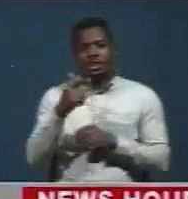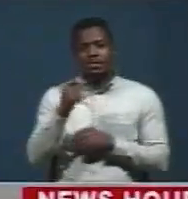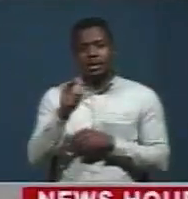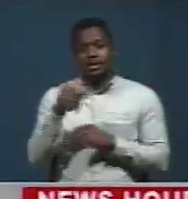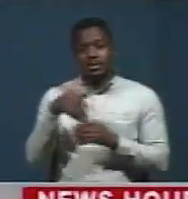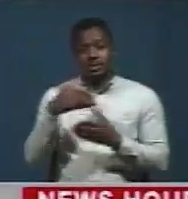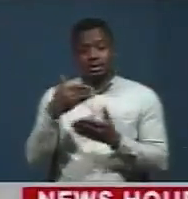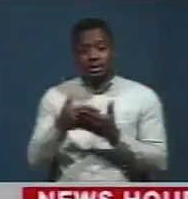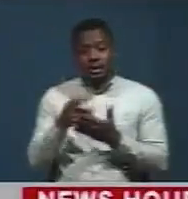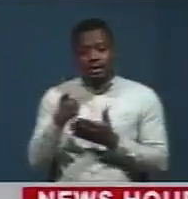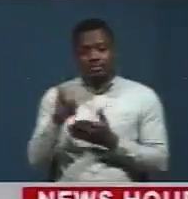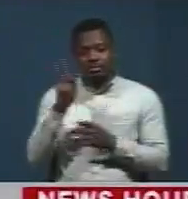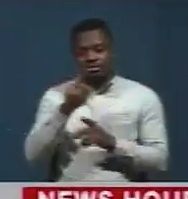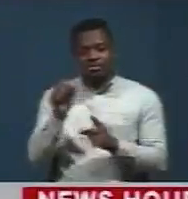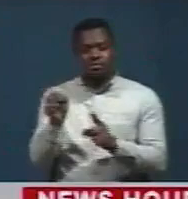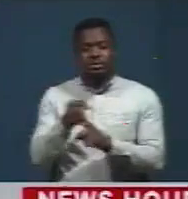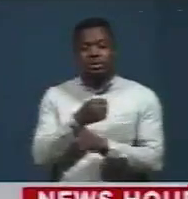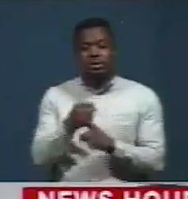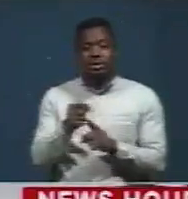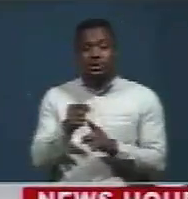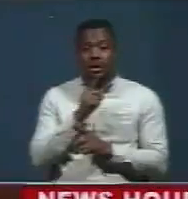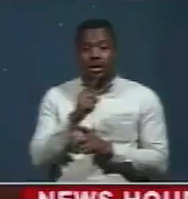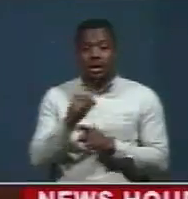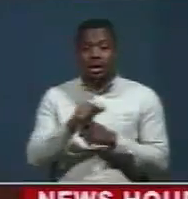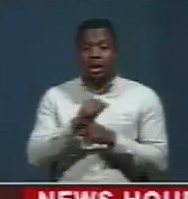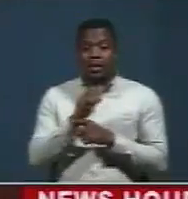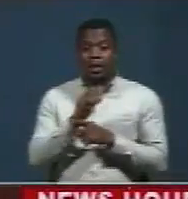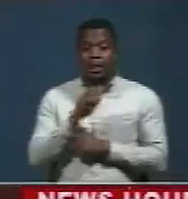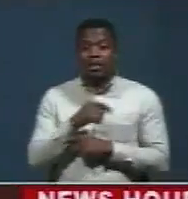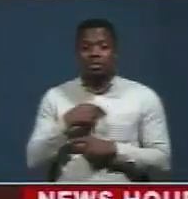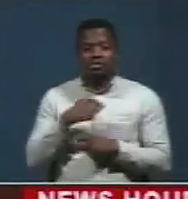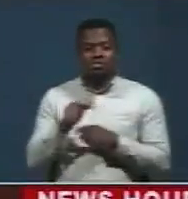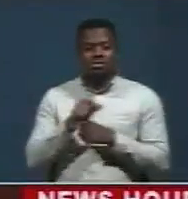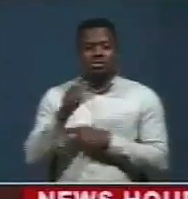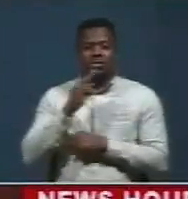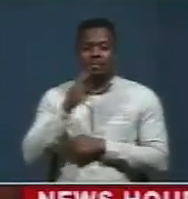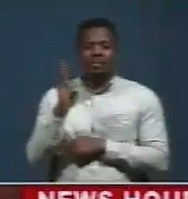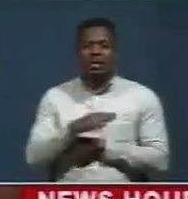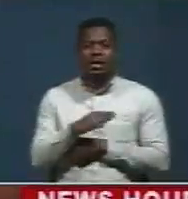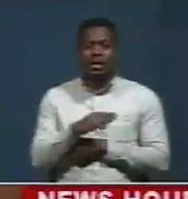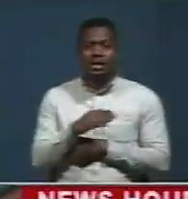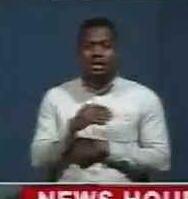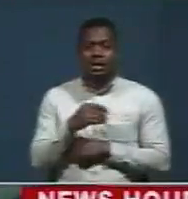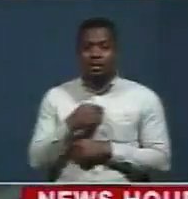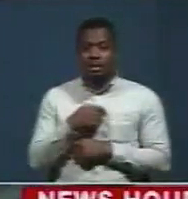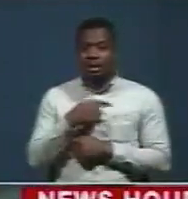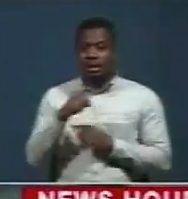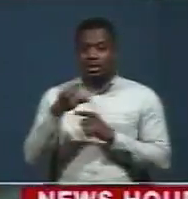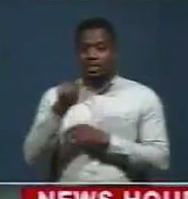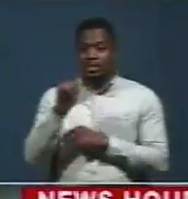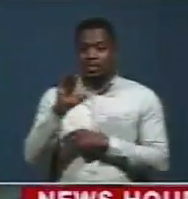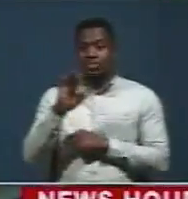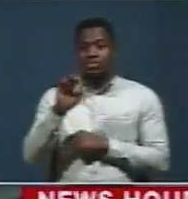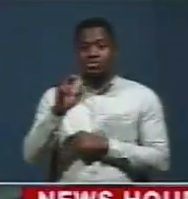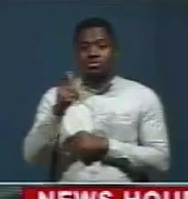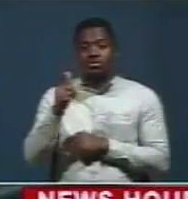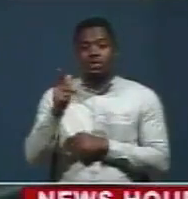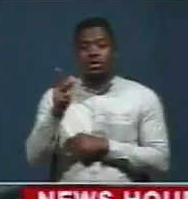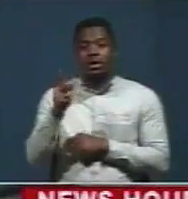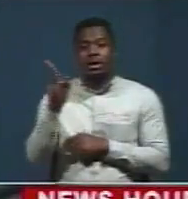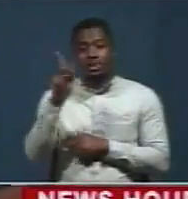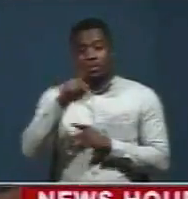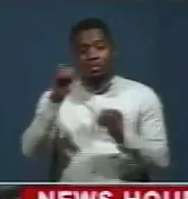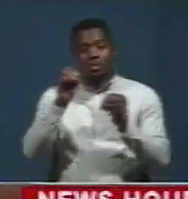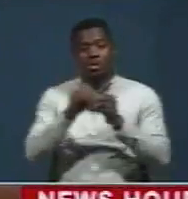she alleged maltreated her. Some women treat you bad, they are rich who treat them bad. Yeah, back to my committee 25, death track, oh no